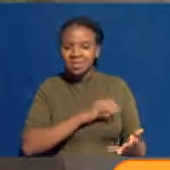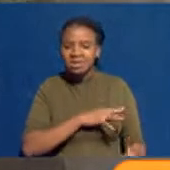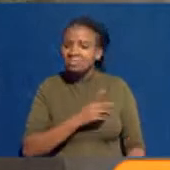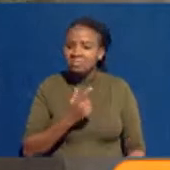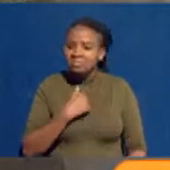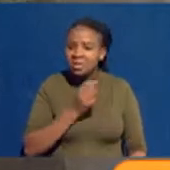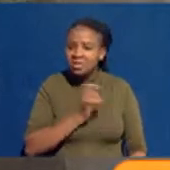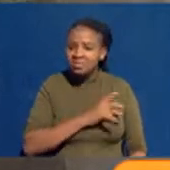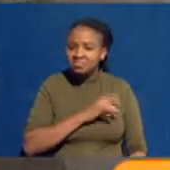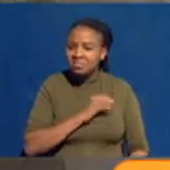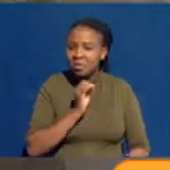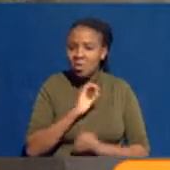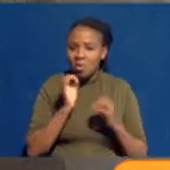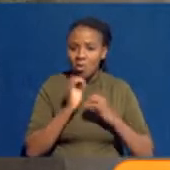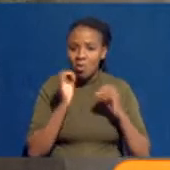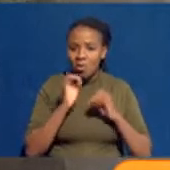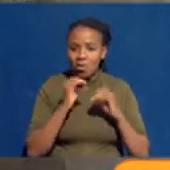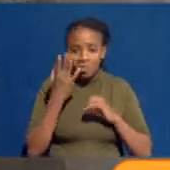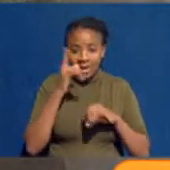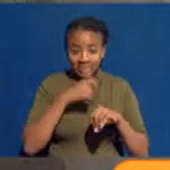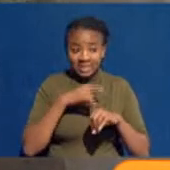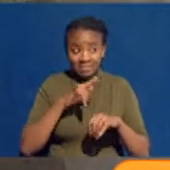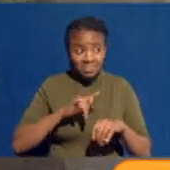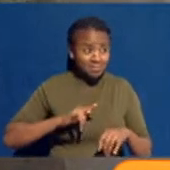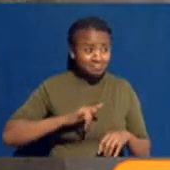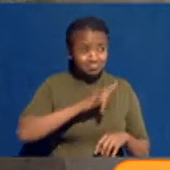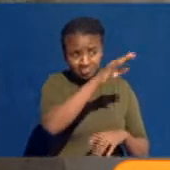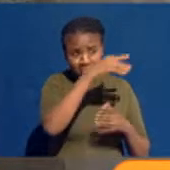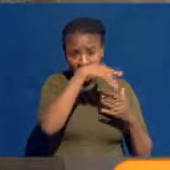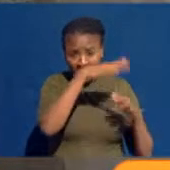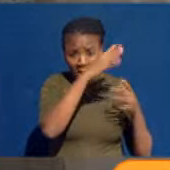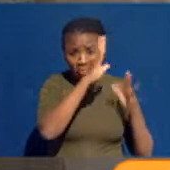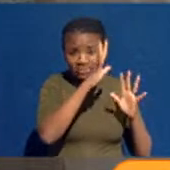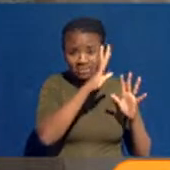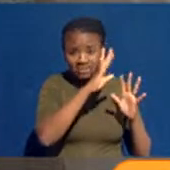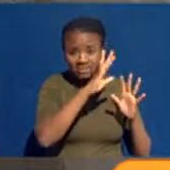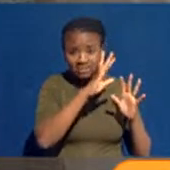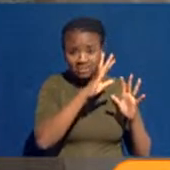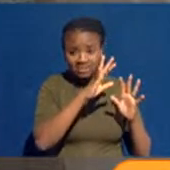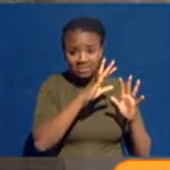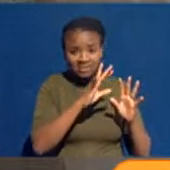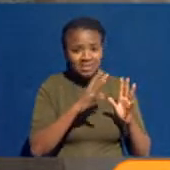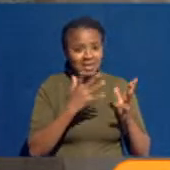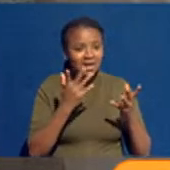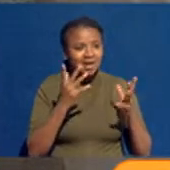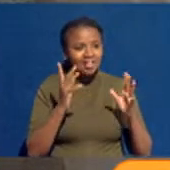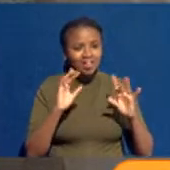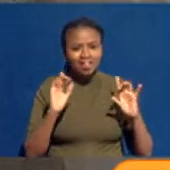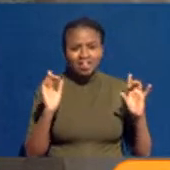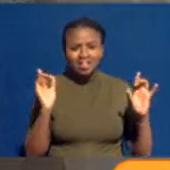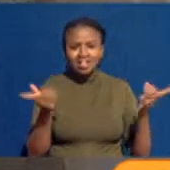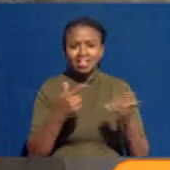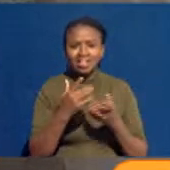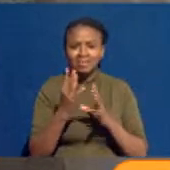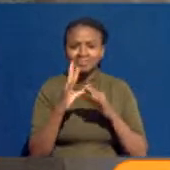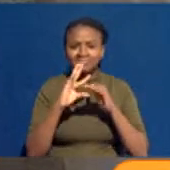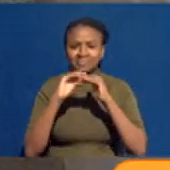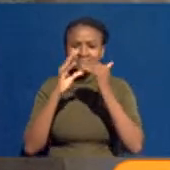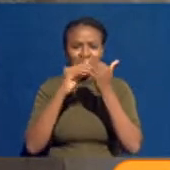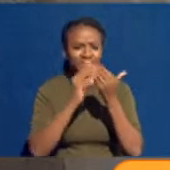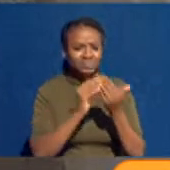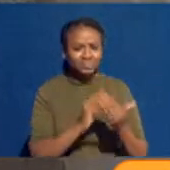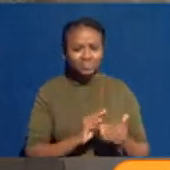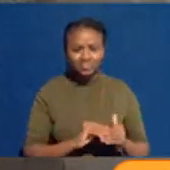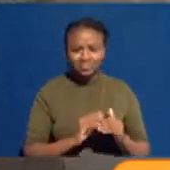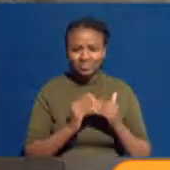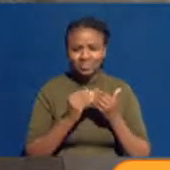because one of the things that I recognized when I was in space, that we're all a part of this greater universe. I have as much